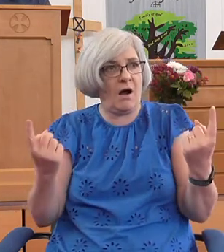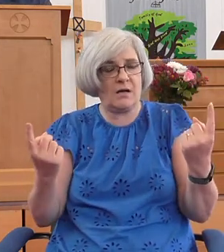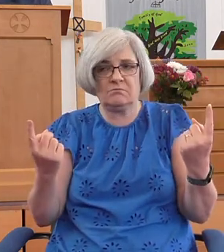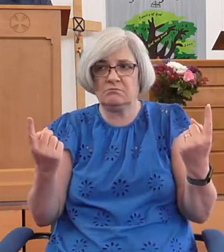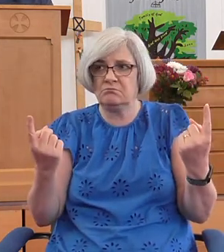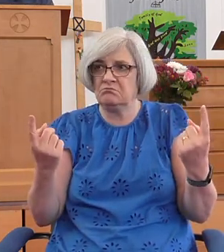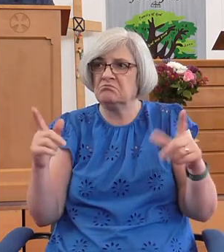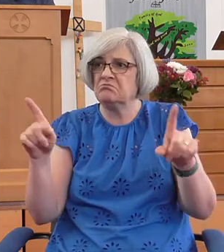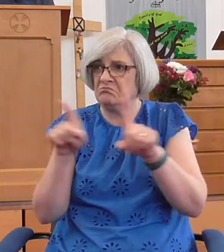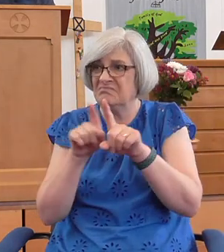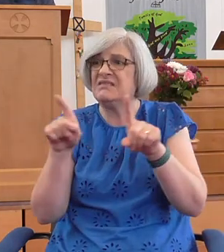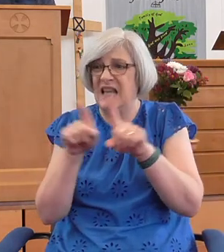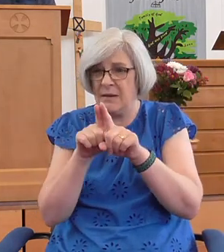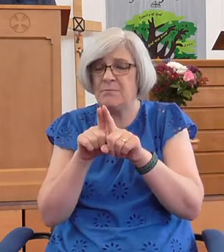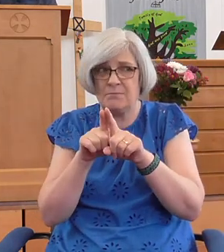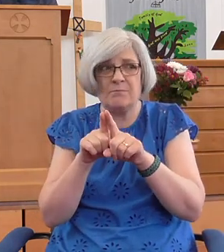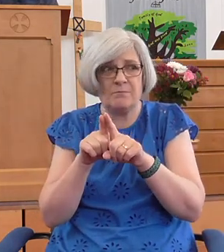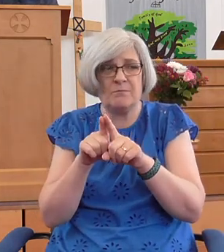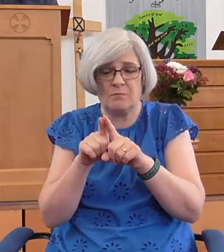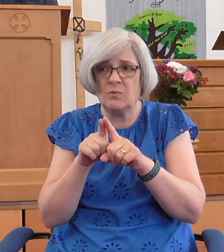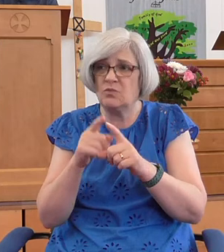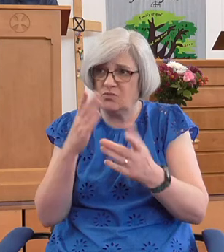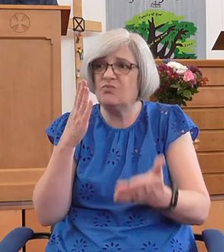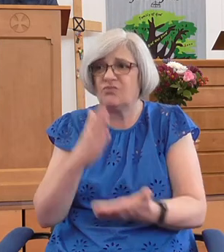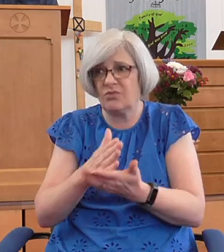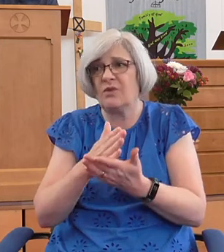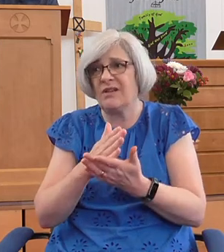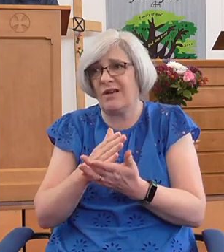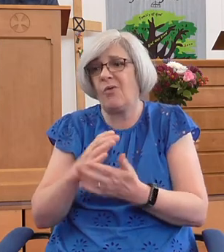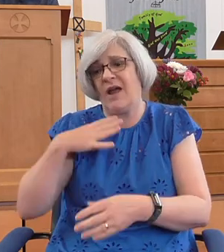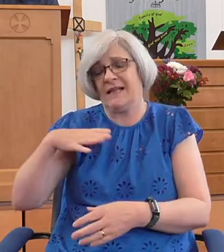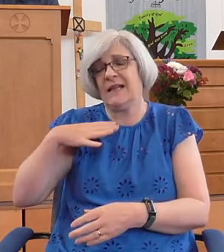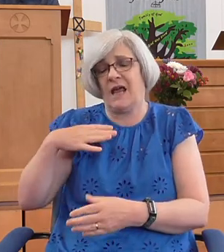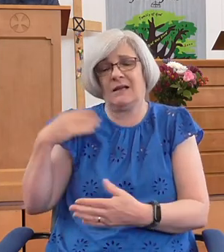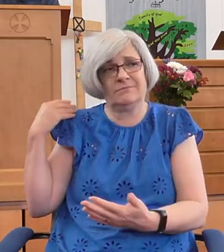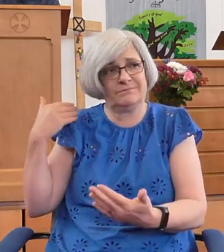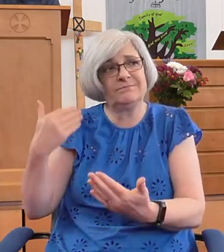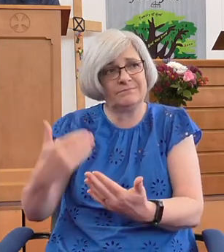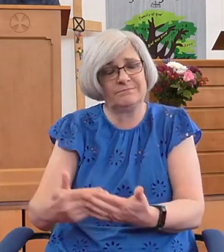just as in fact you are doing.